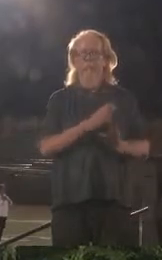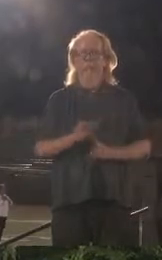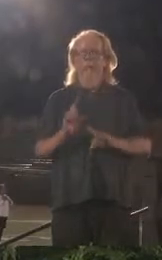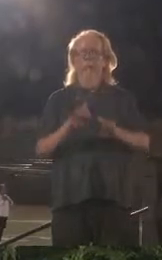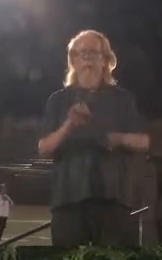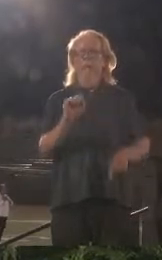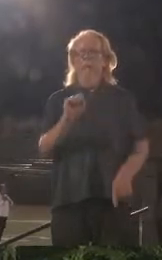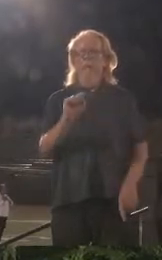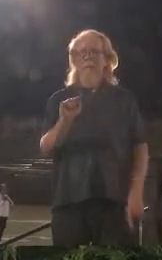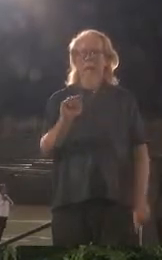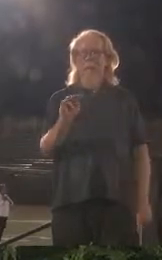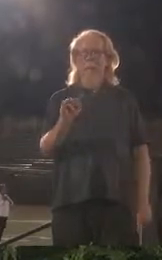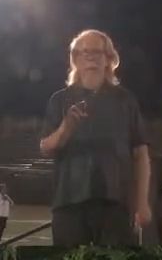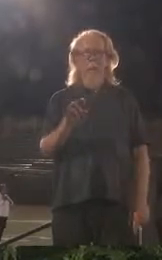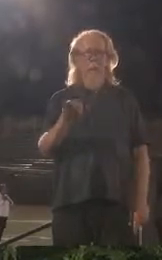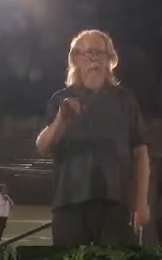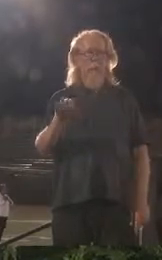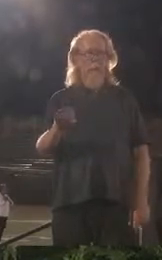University.